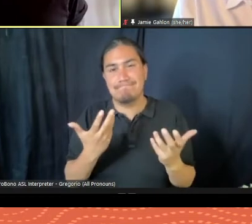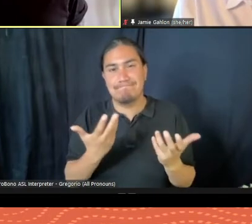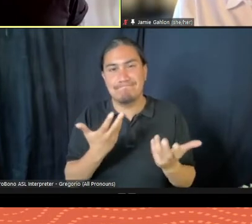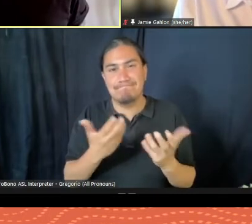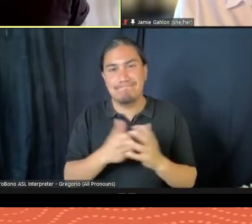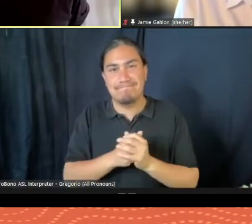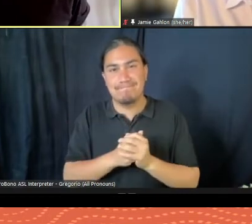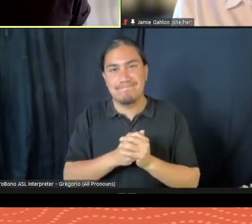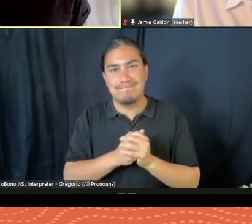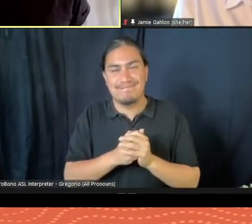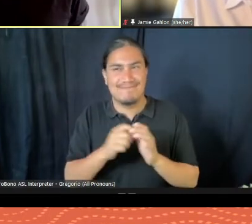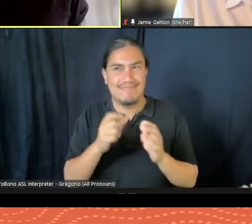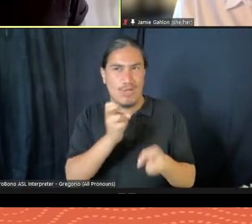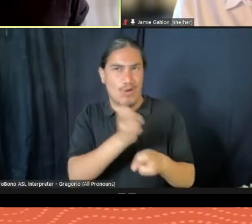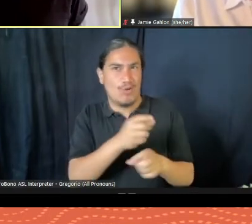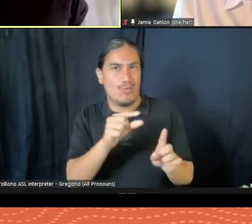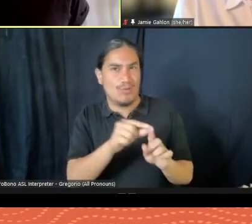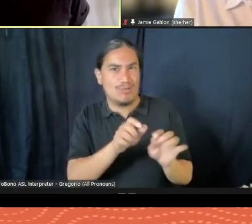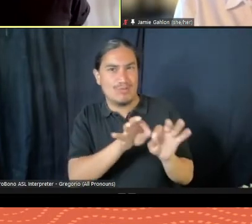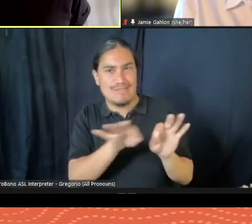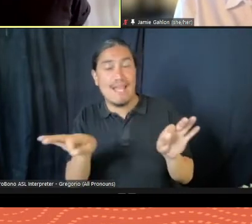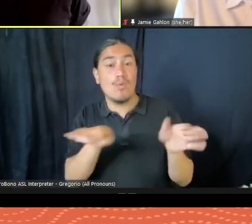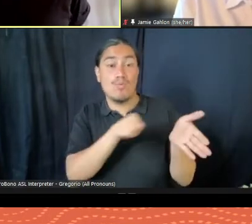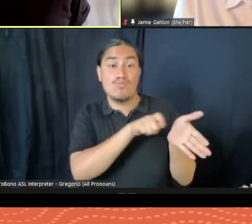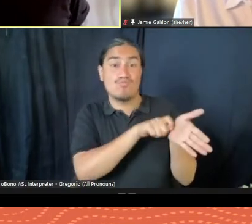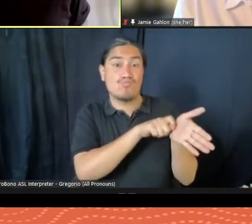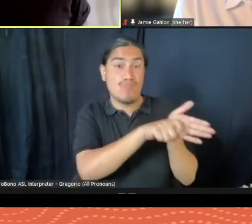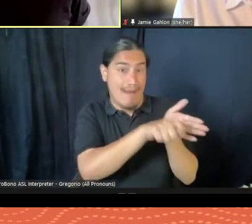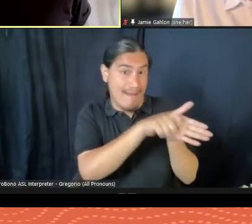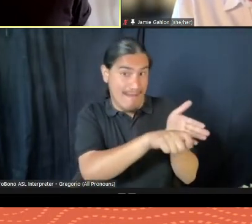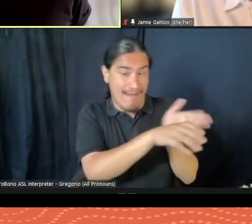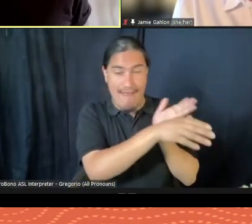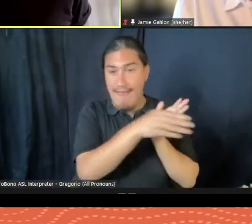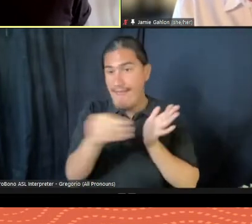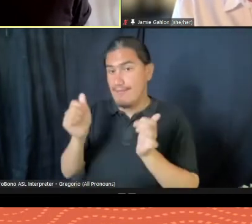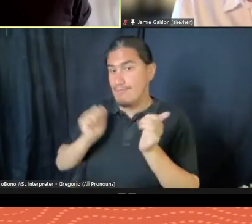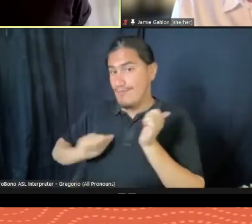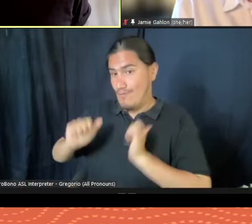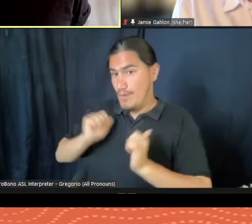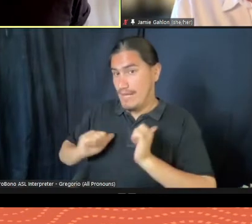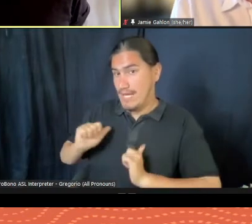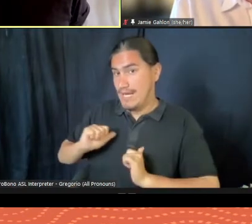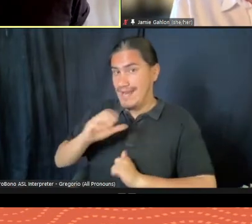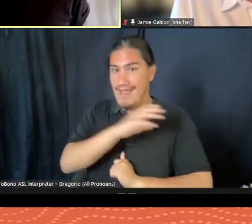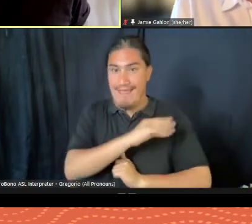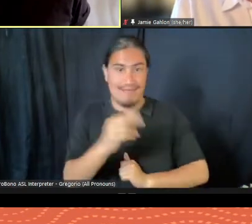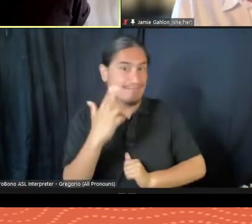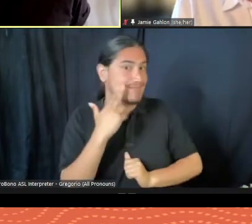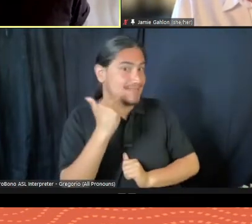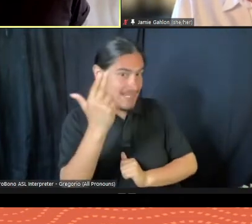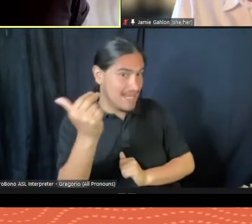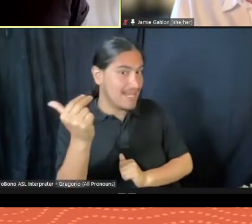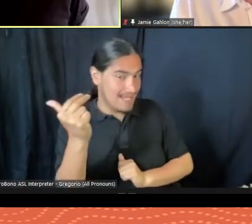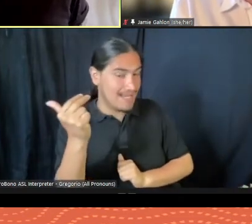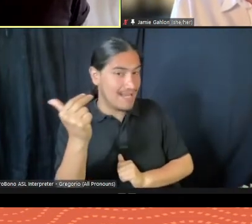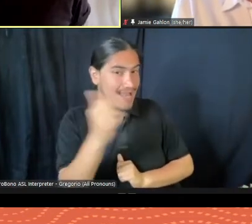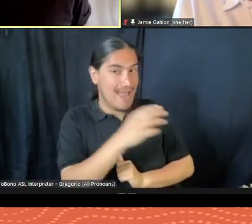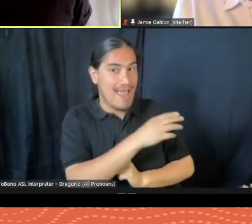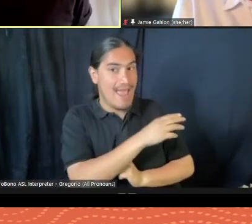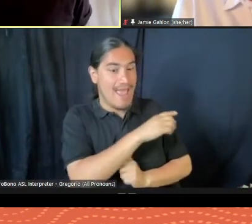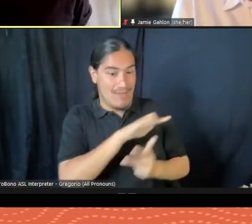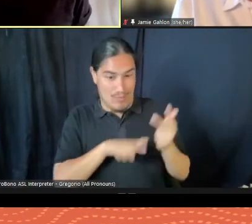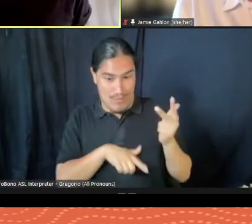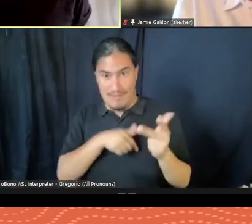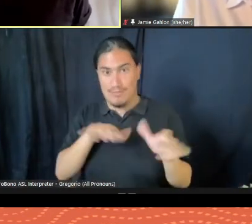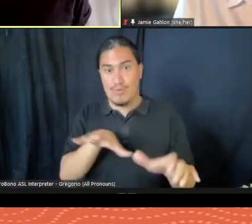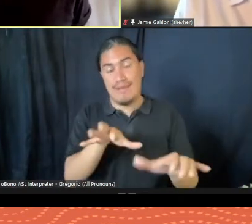these are hard words to say, writing and performing and singing. And I'm trying to